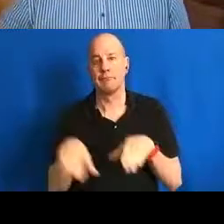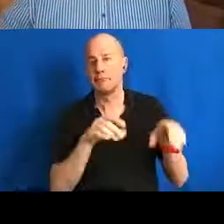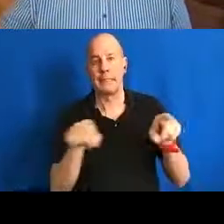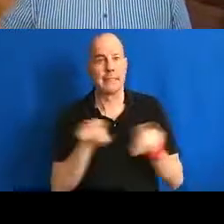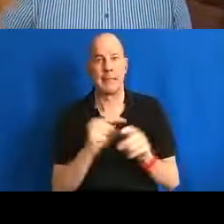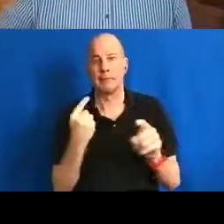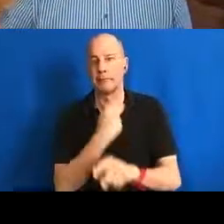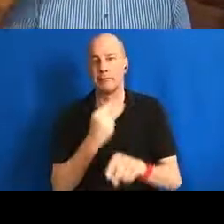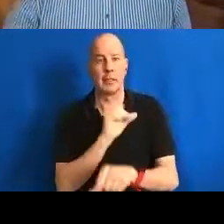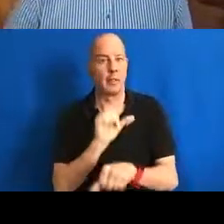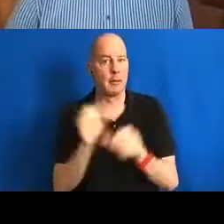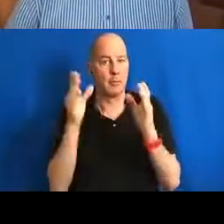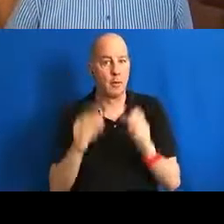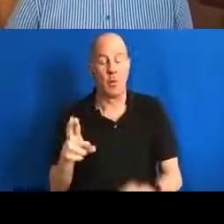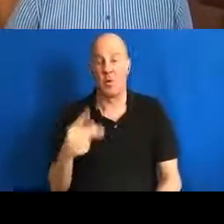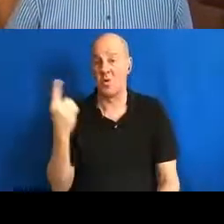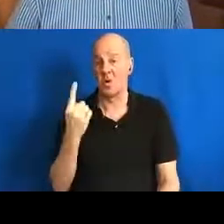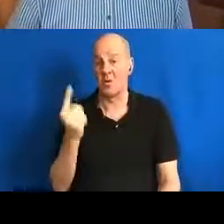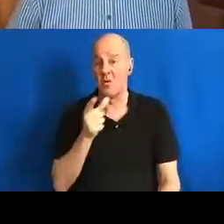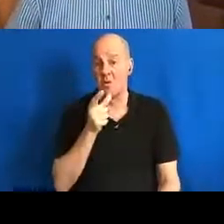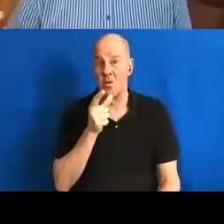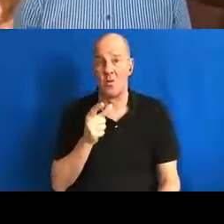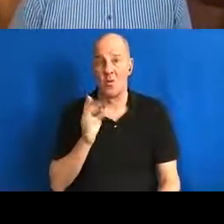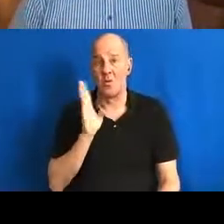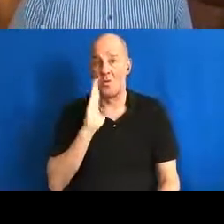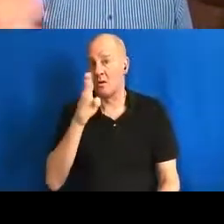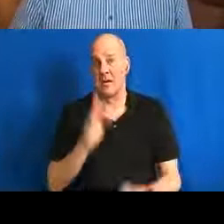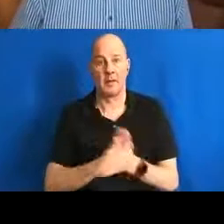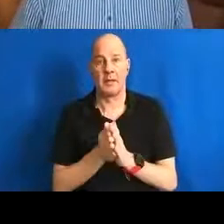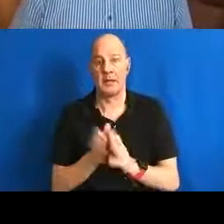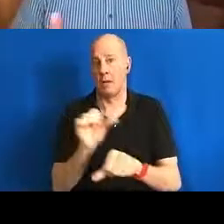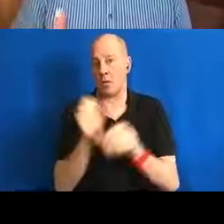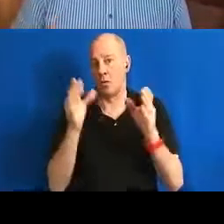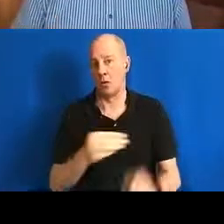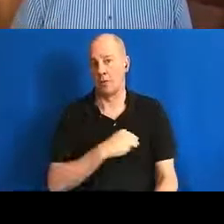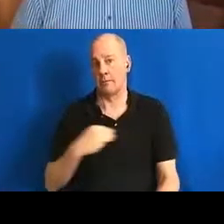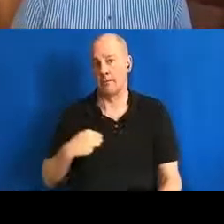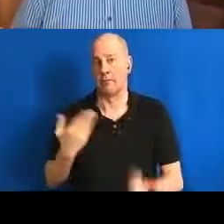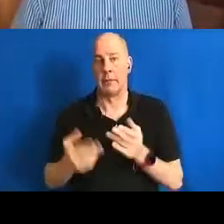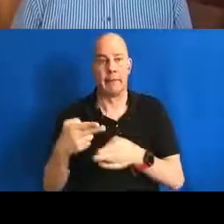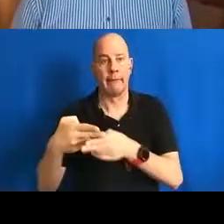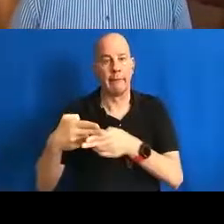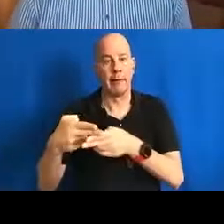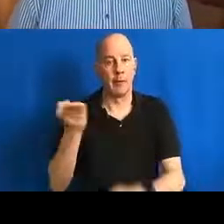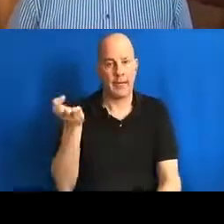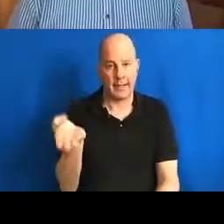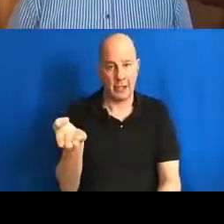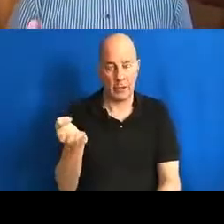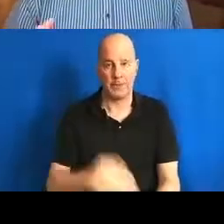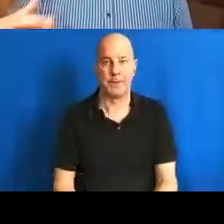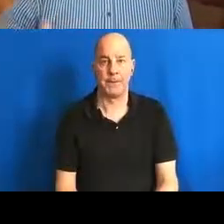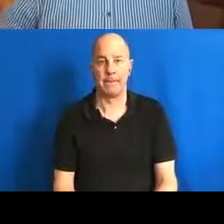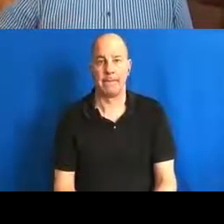or somebody who's never maybe going to become a worker member, maybe they're only temporarily there,